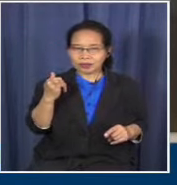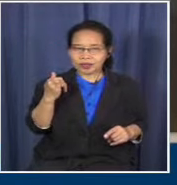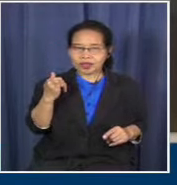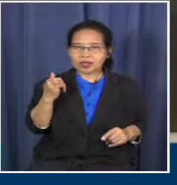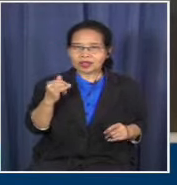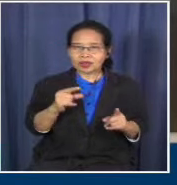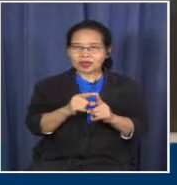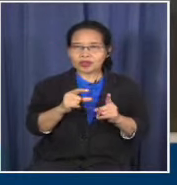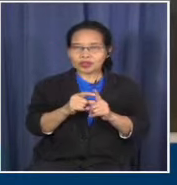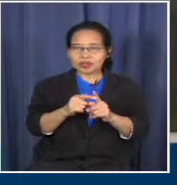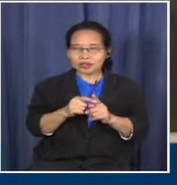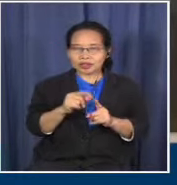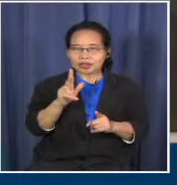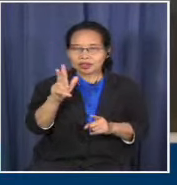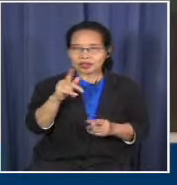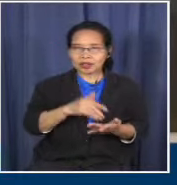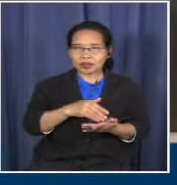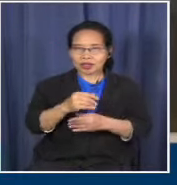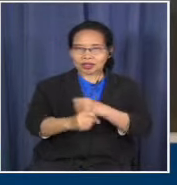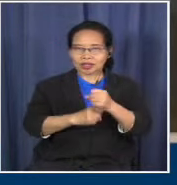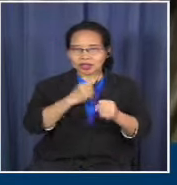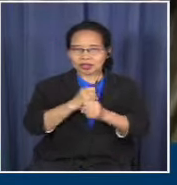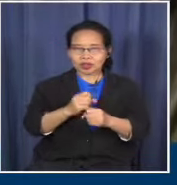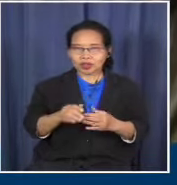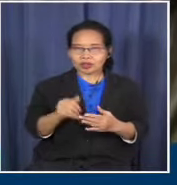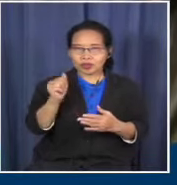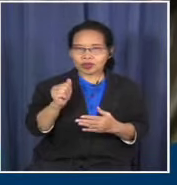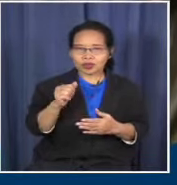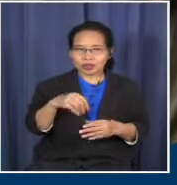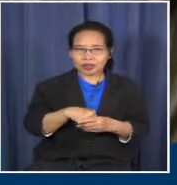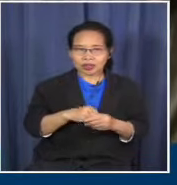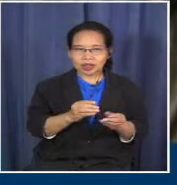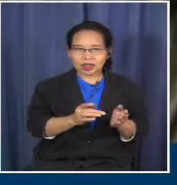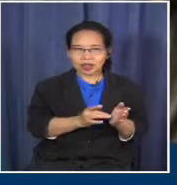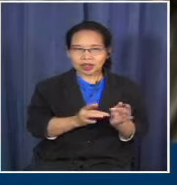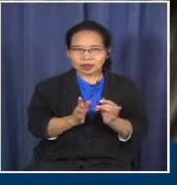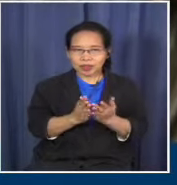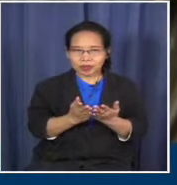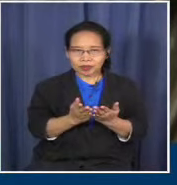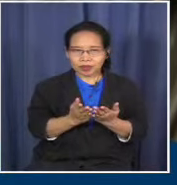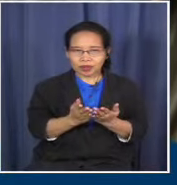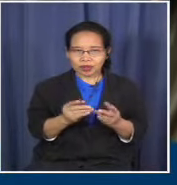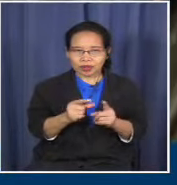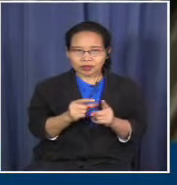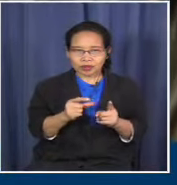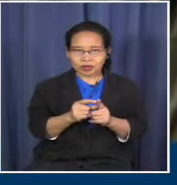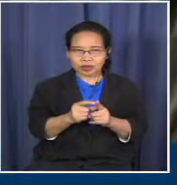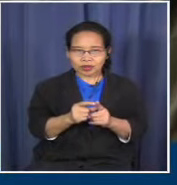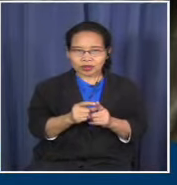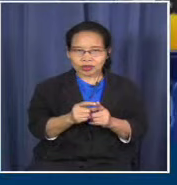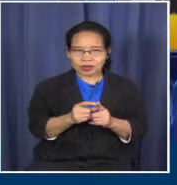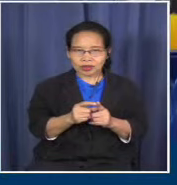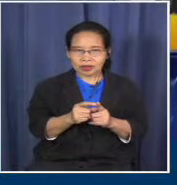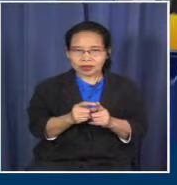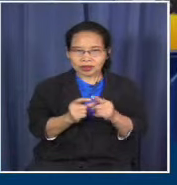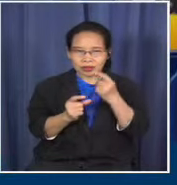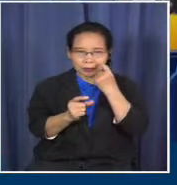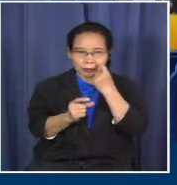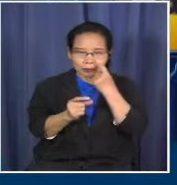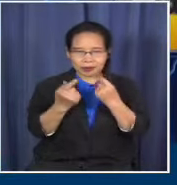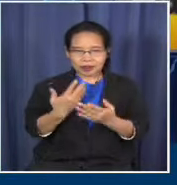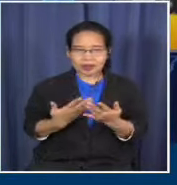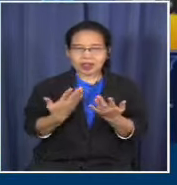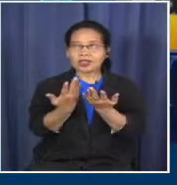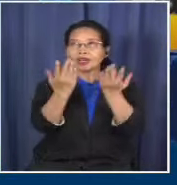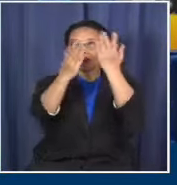Who would know this if this is not a revelation from God? These words have been in the Bible more than 3,000 years